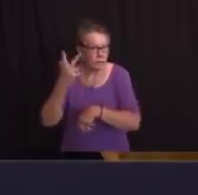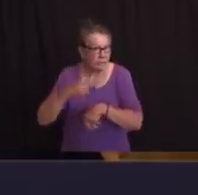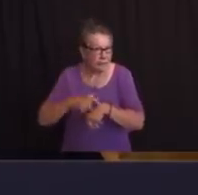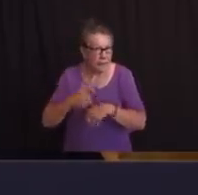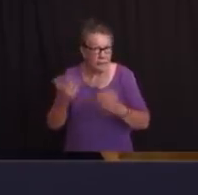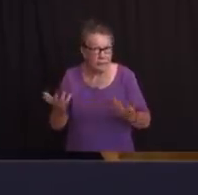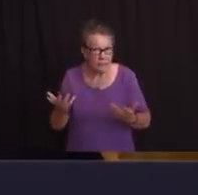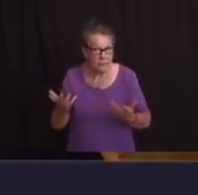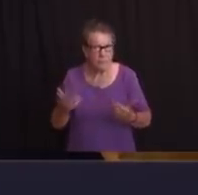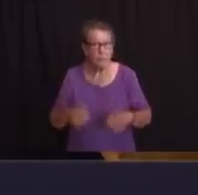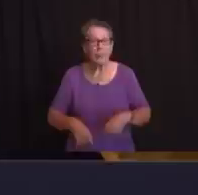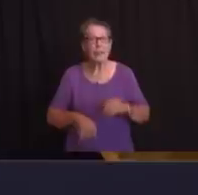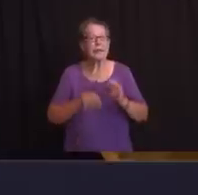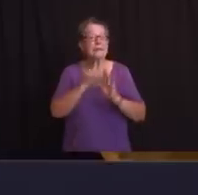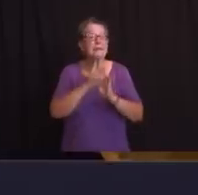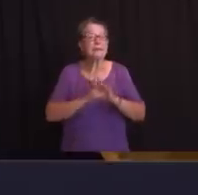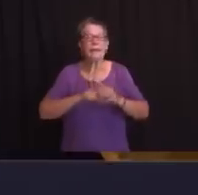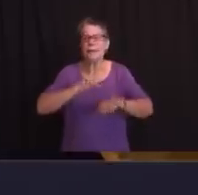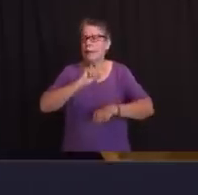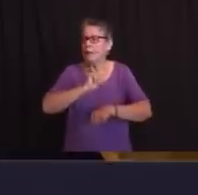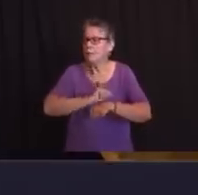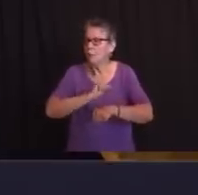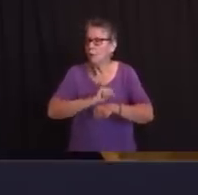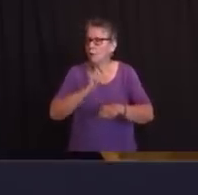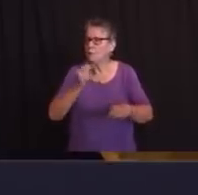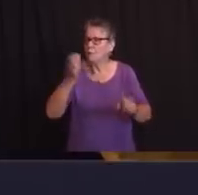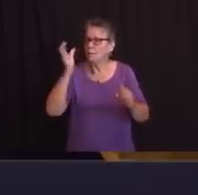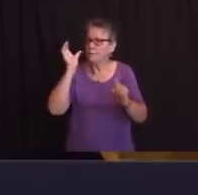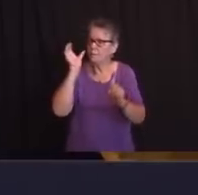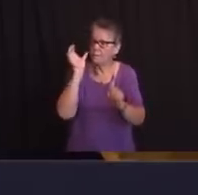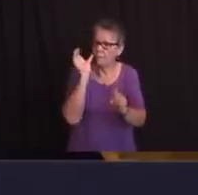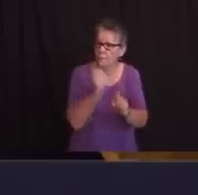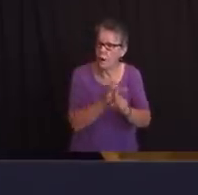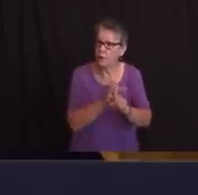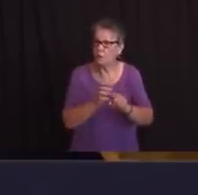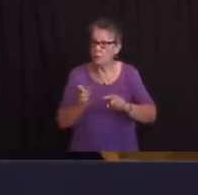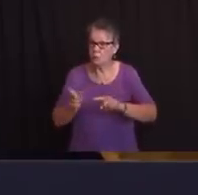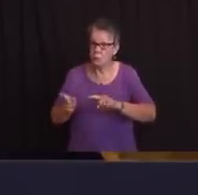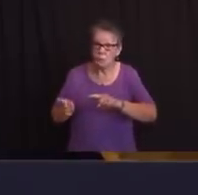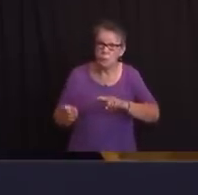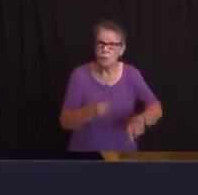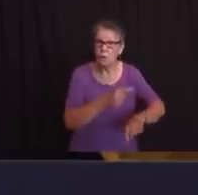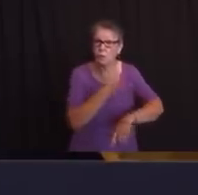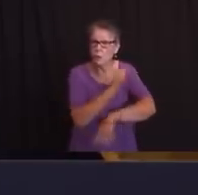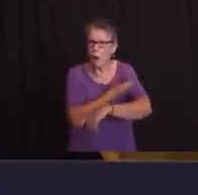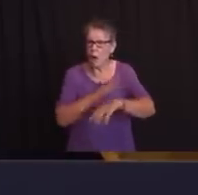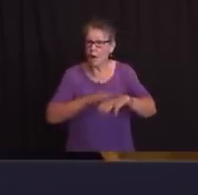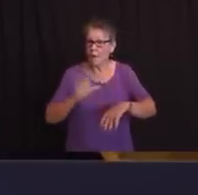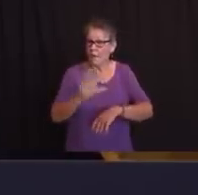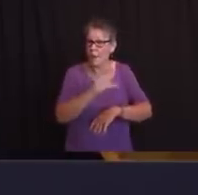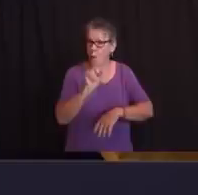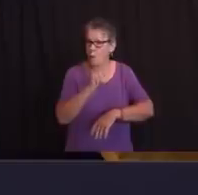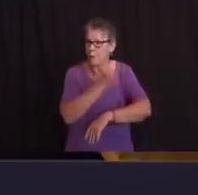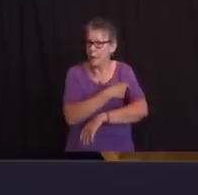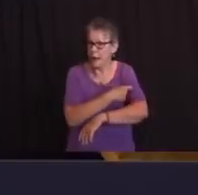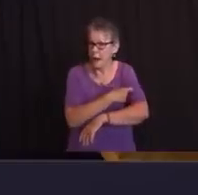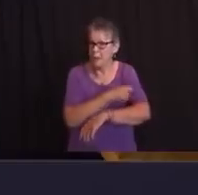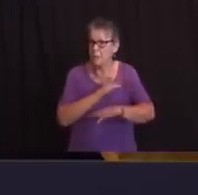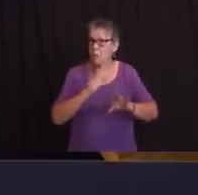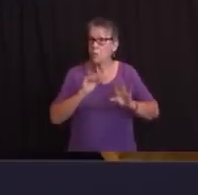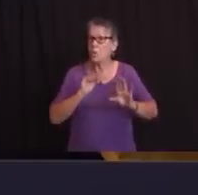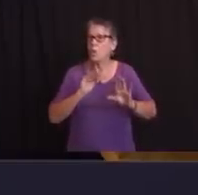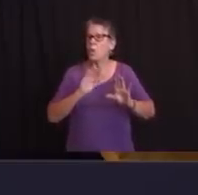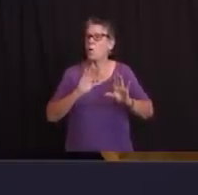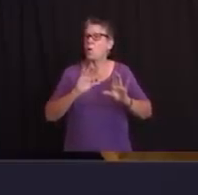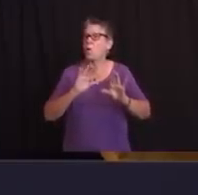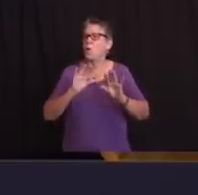be made to do it on their own time, and I don't think that'll be the case. We'll strongly discourage that in the private sector as well. How we